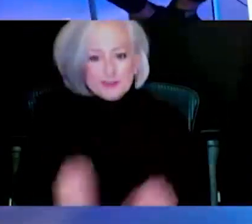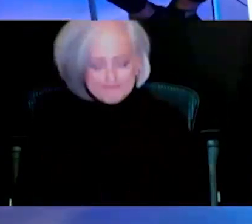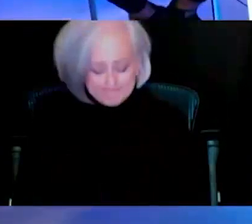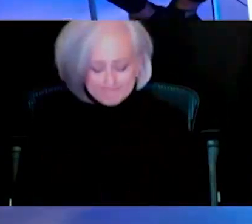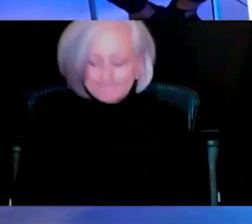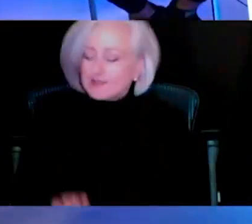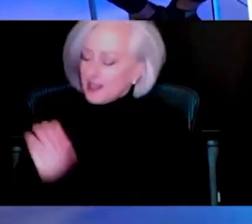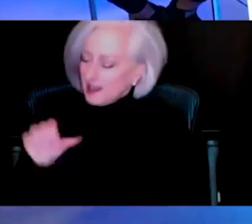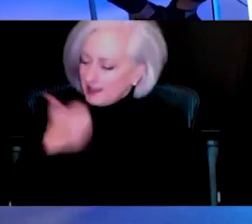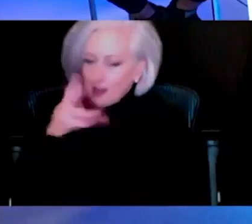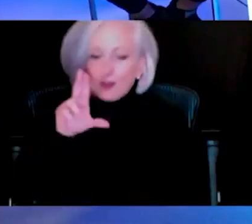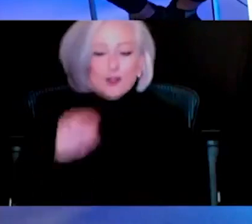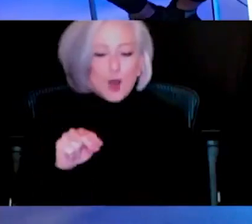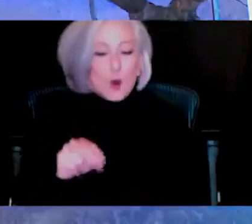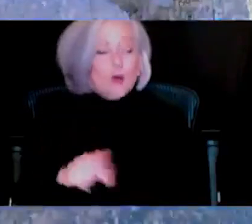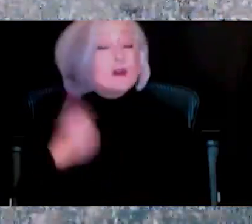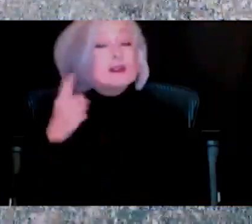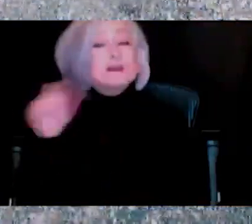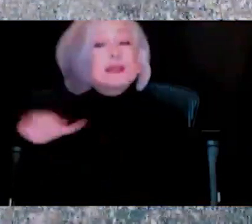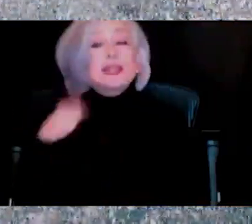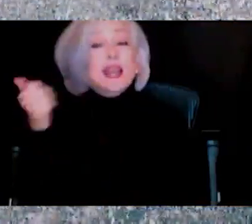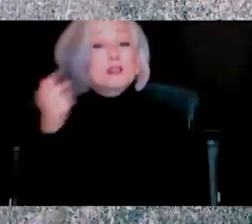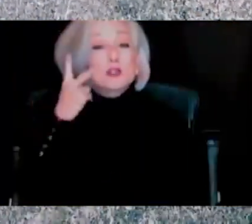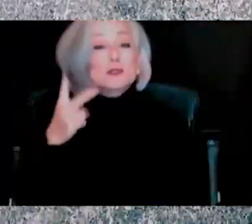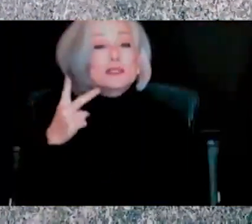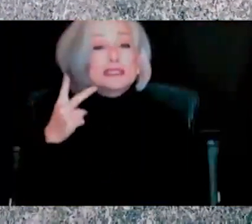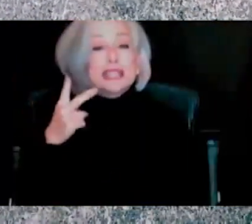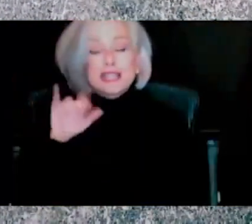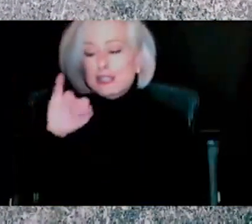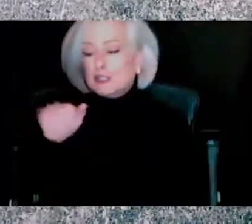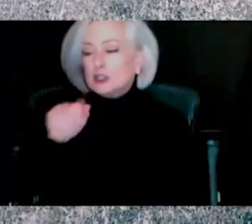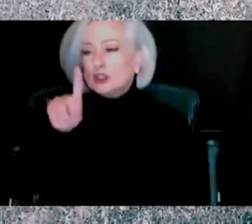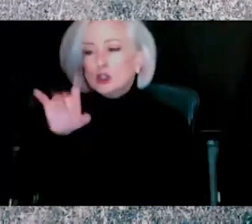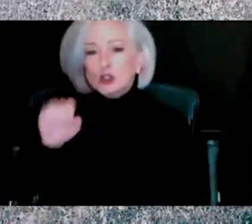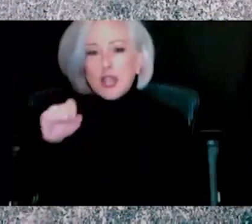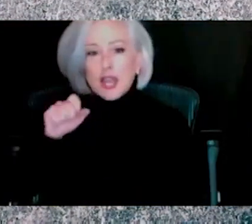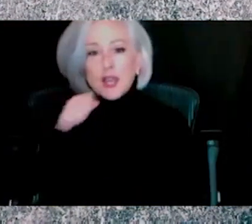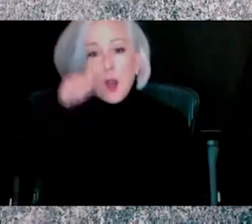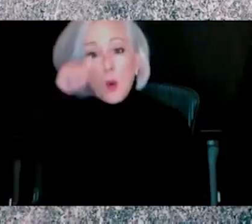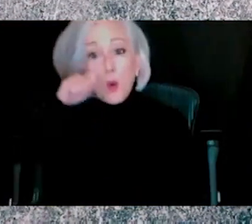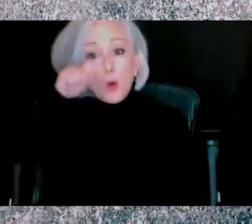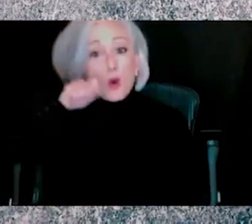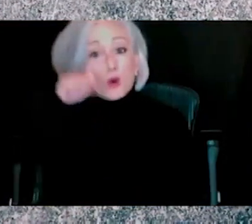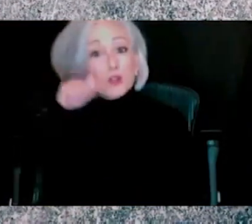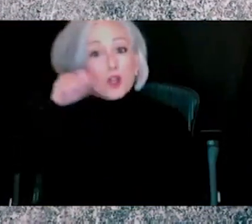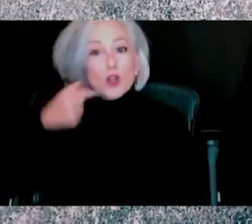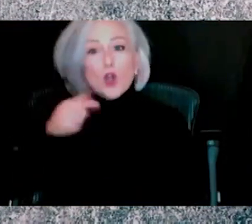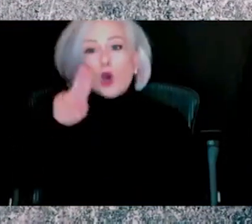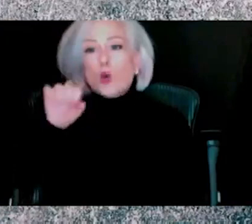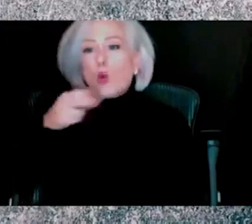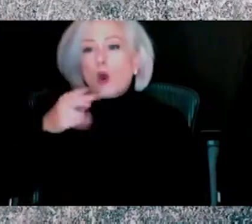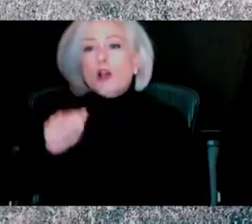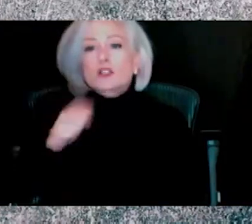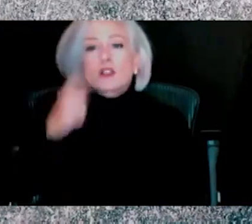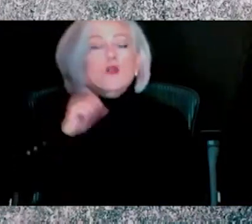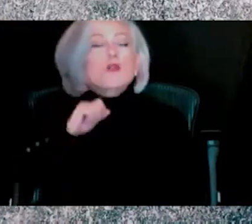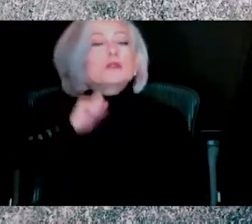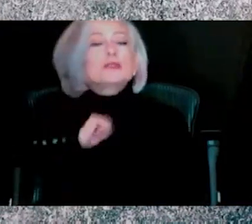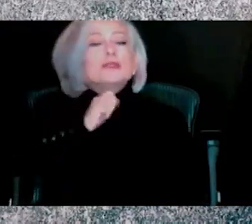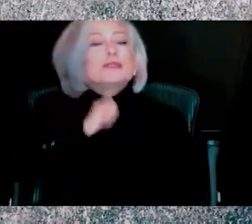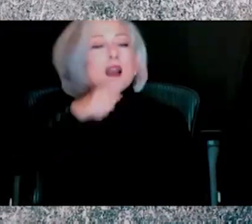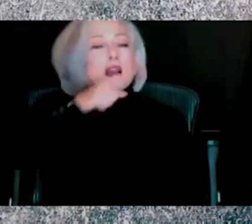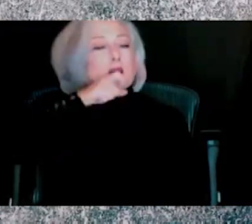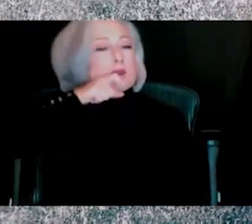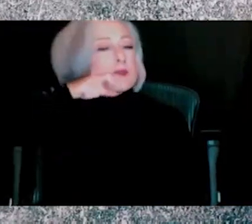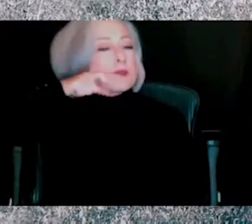here's something you see, those rollers made out of jade, the gua sha. Yeah. You see those when you scroll through your social